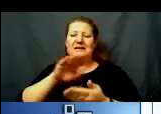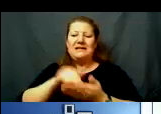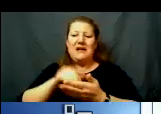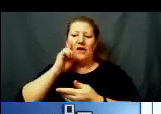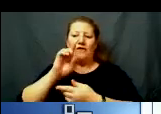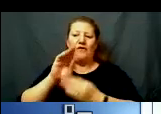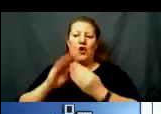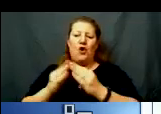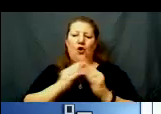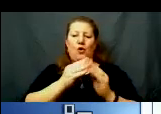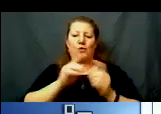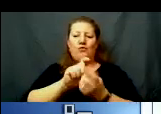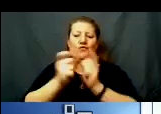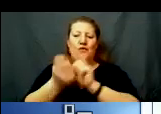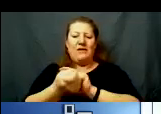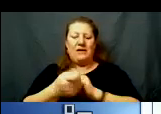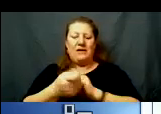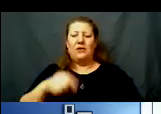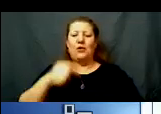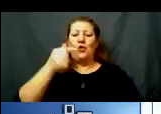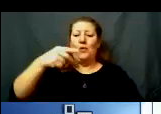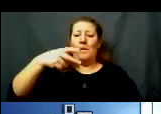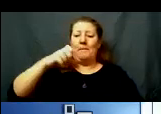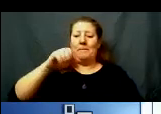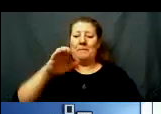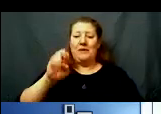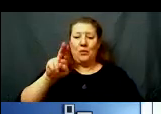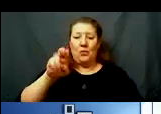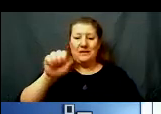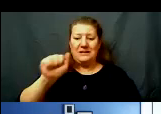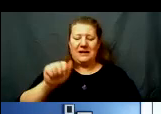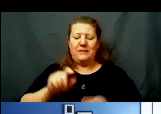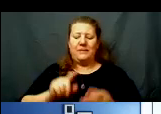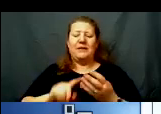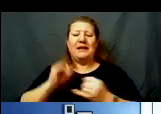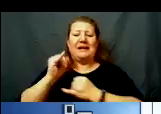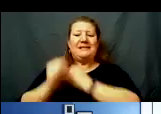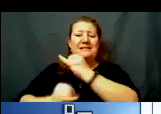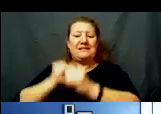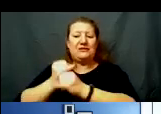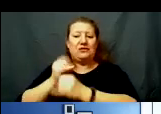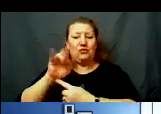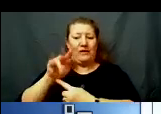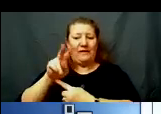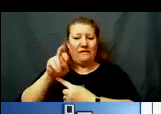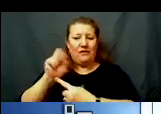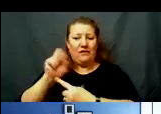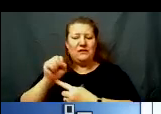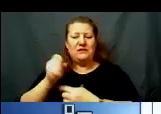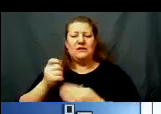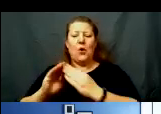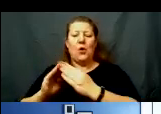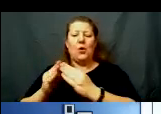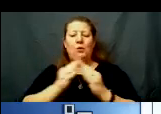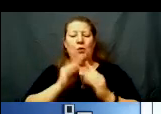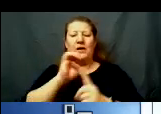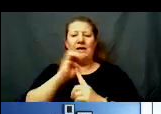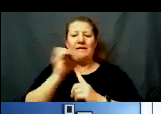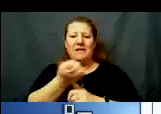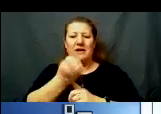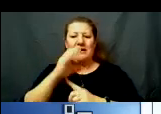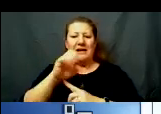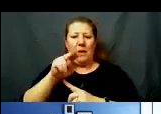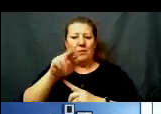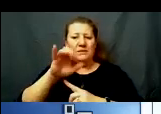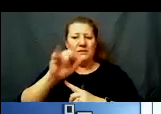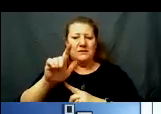Transformation, Greenpeace USA, International Rivers, Community Environmental Council,